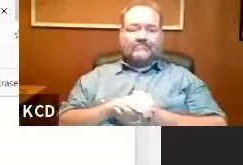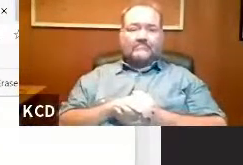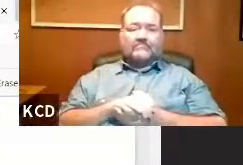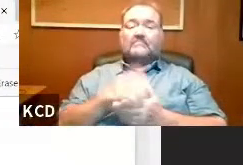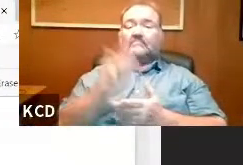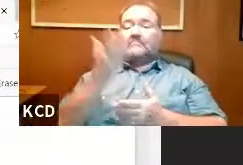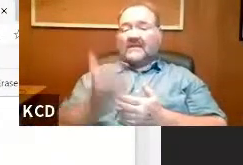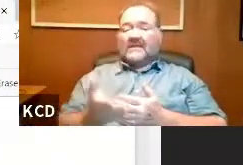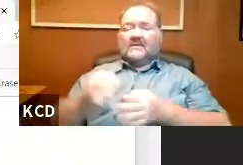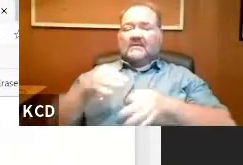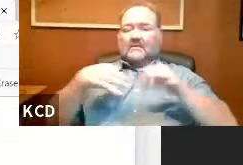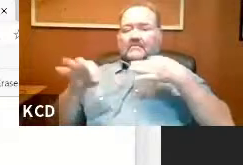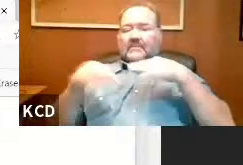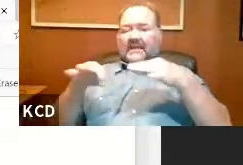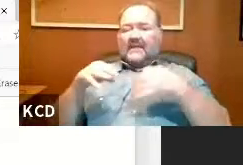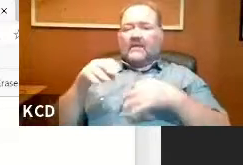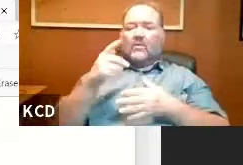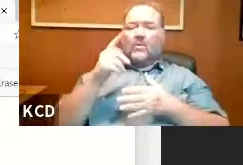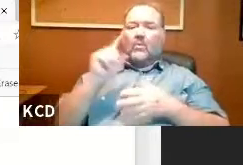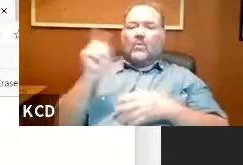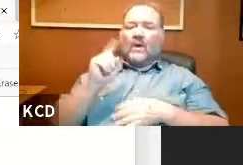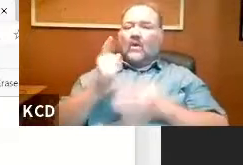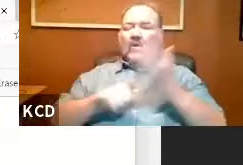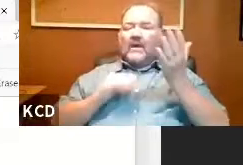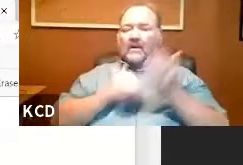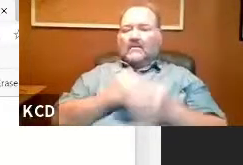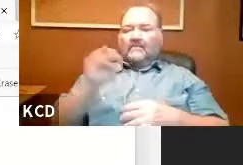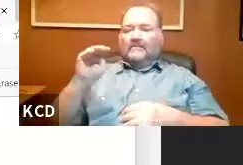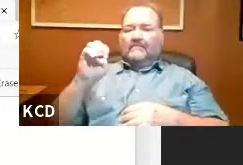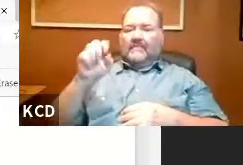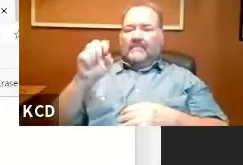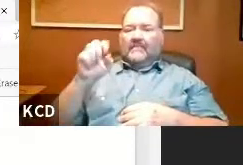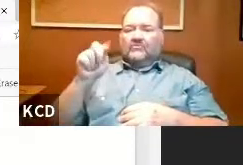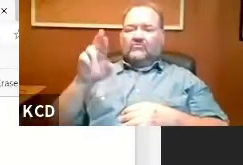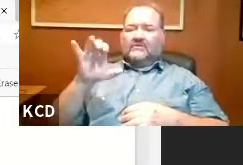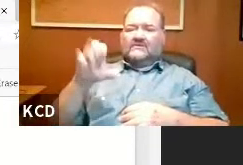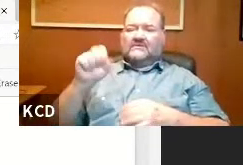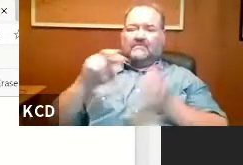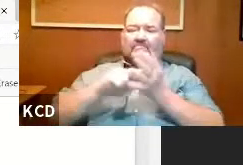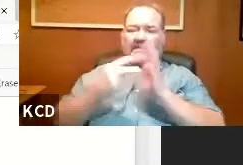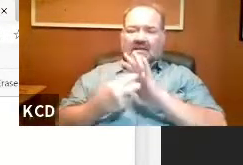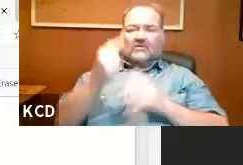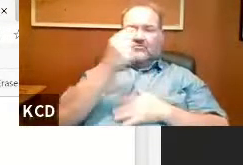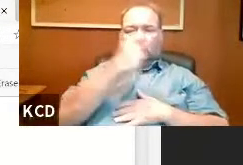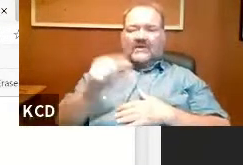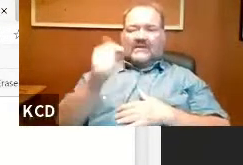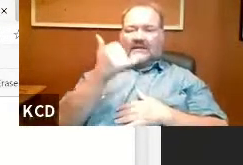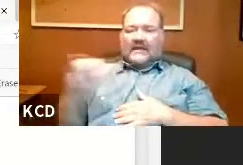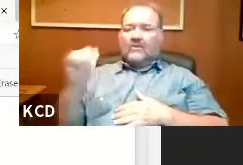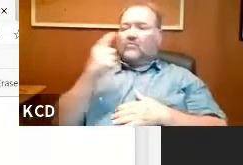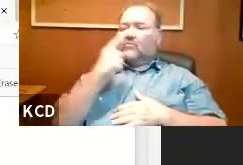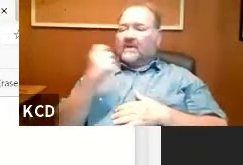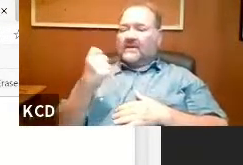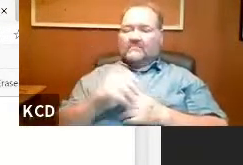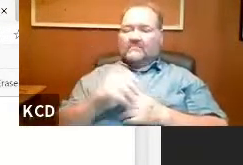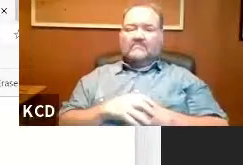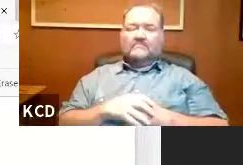And this just explains what our metrics mean. Green, yellow, and red. Next